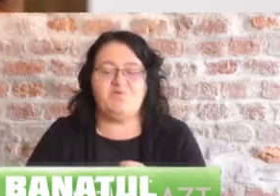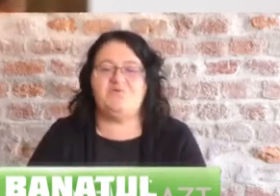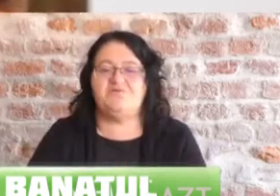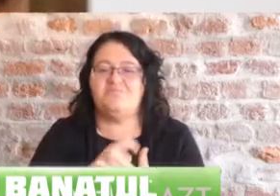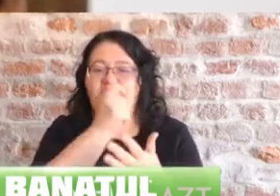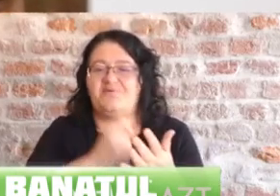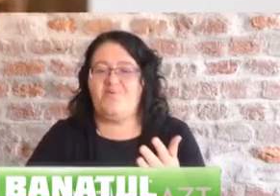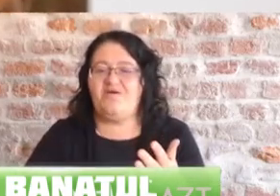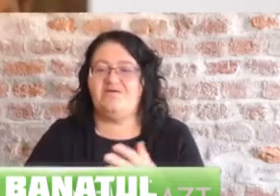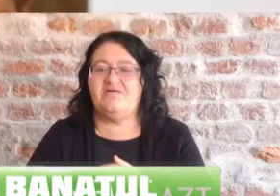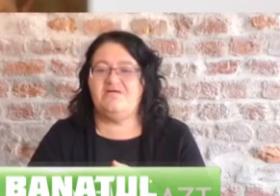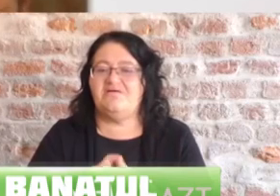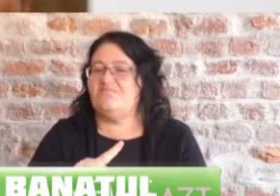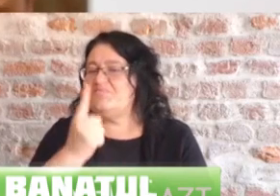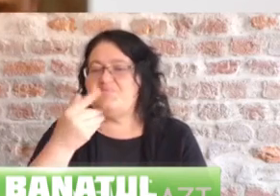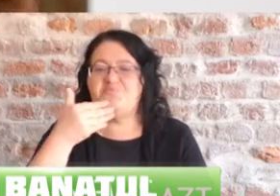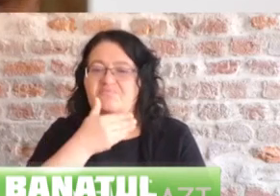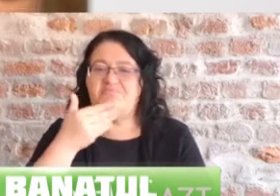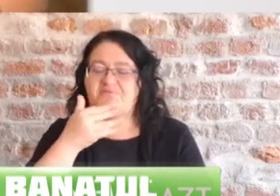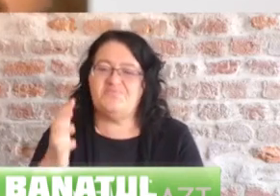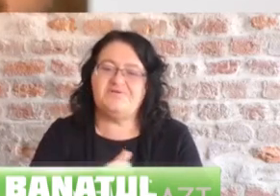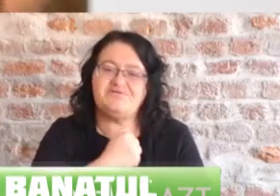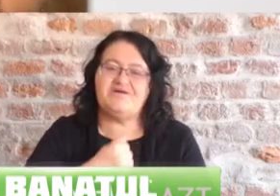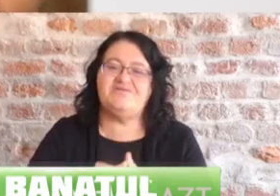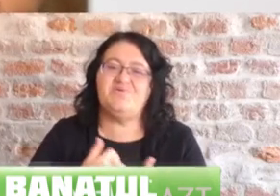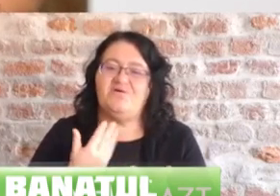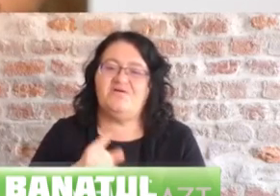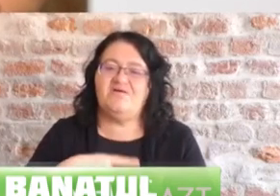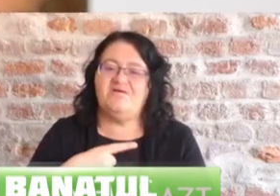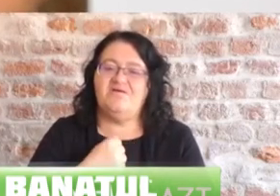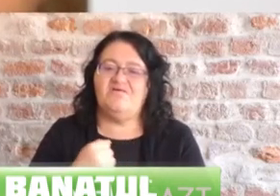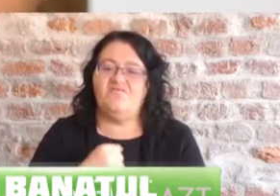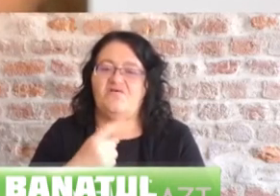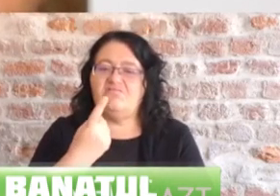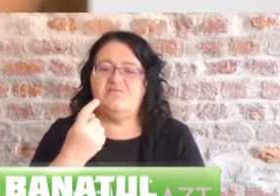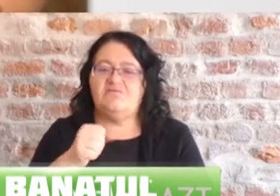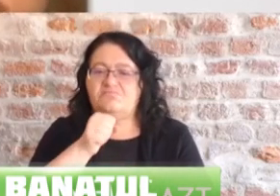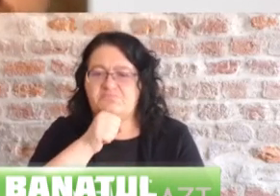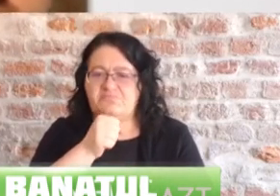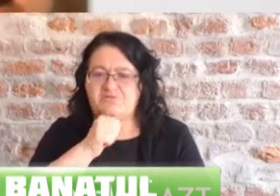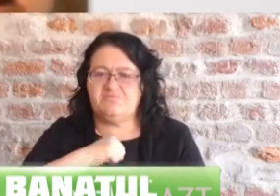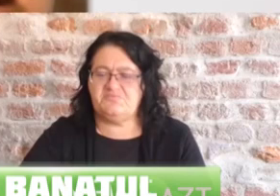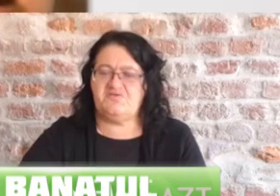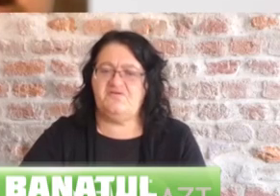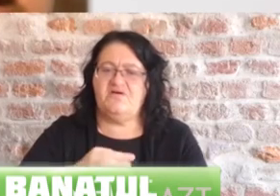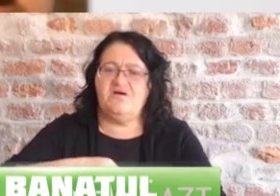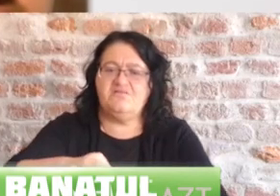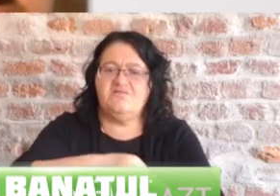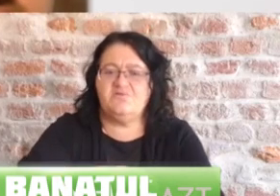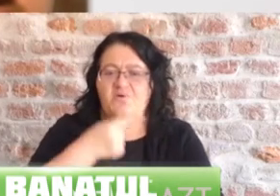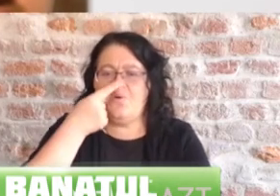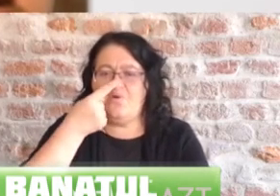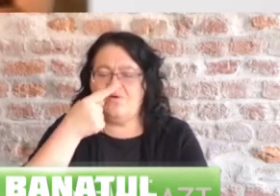this project as the first prize winner because it expertly addresses architectural,